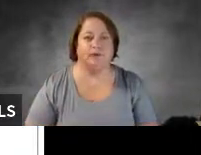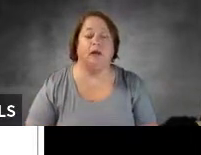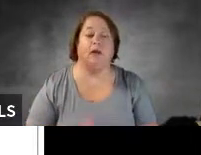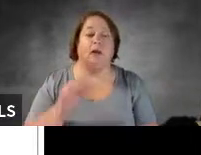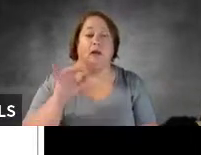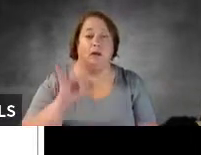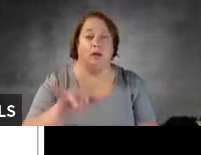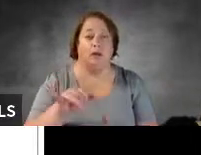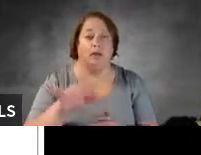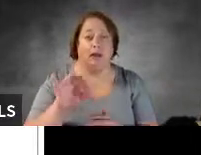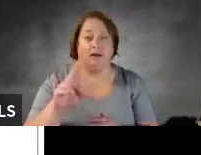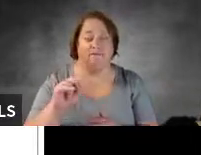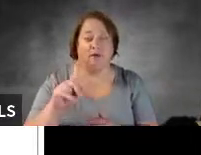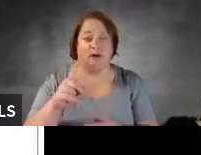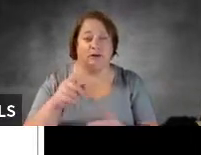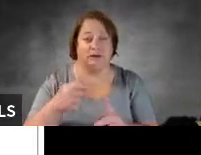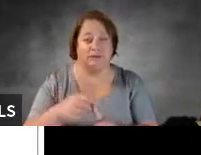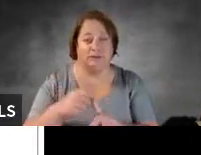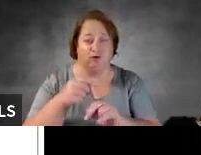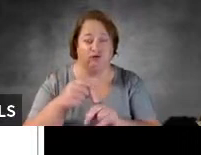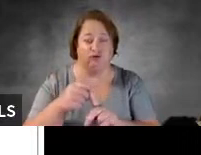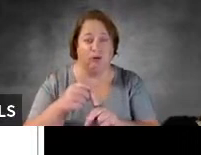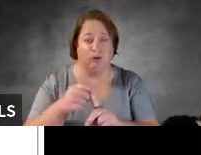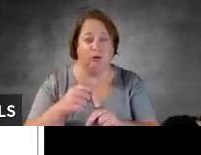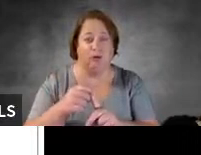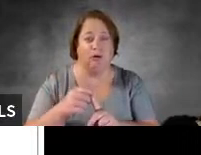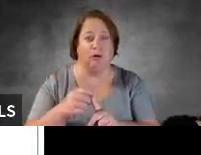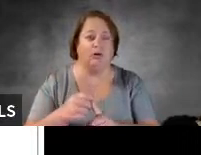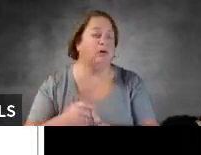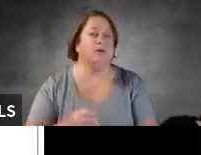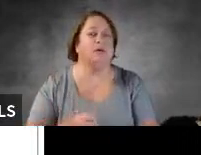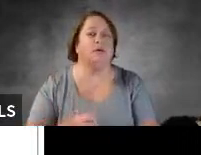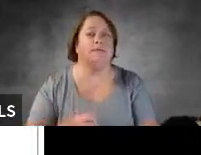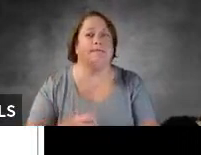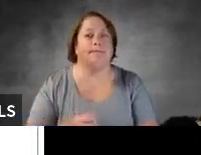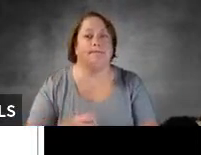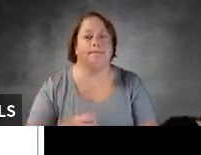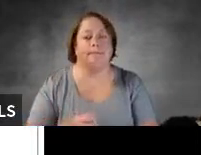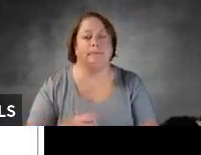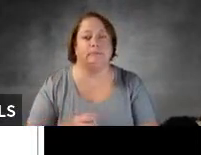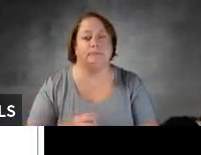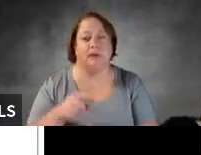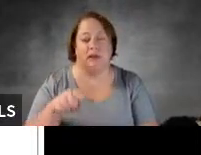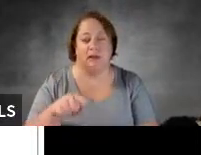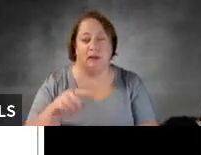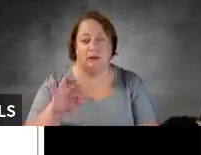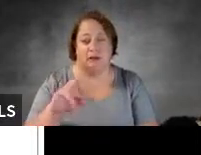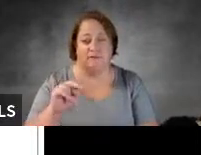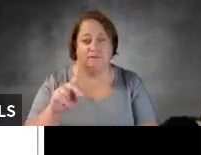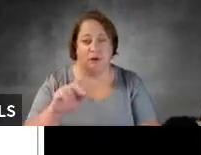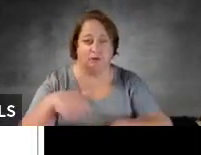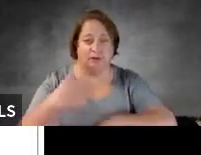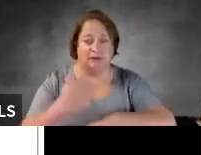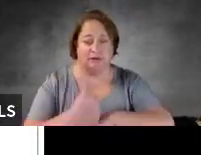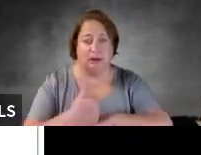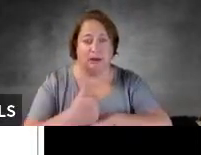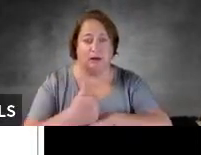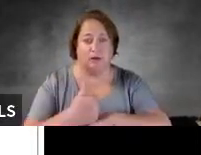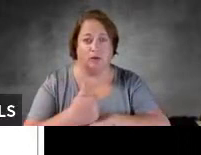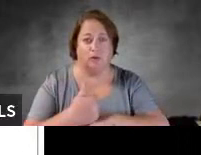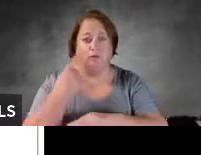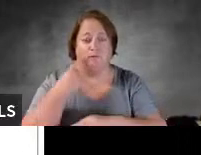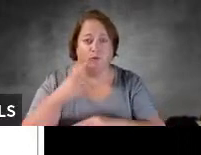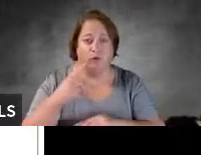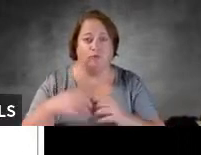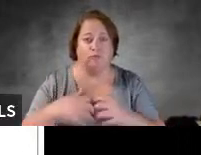Capital projects is its own special fund. So outside of operating, this is a fund designed to build